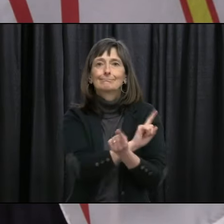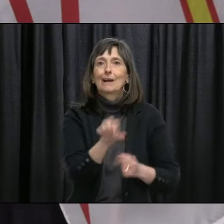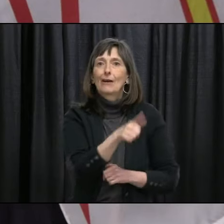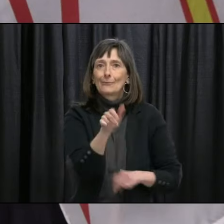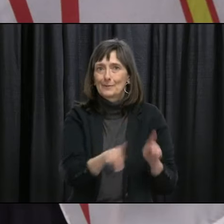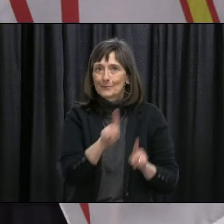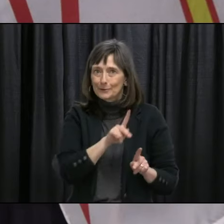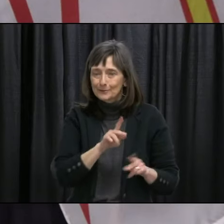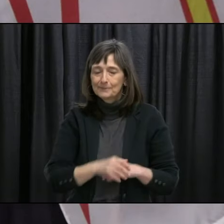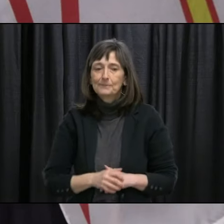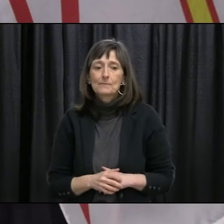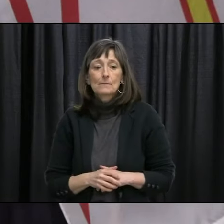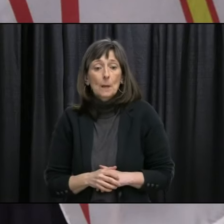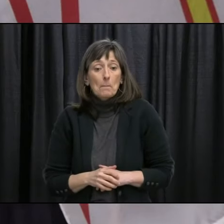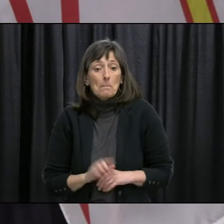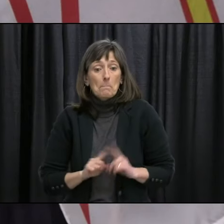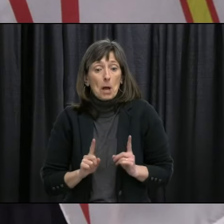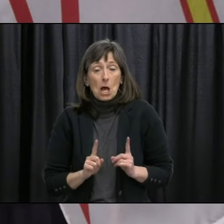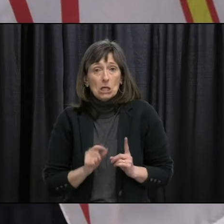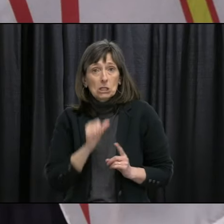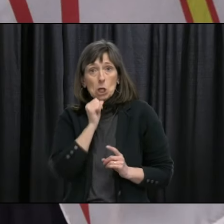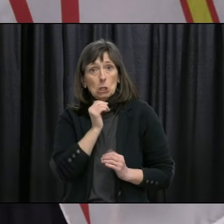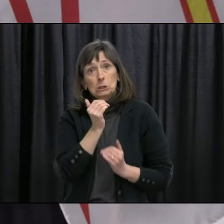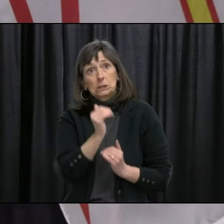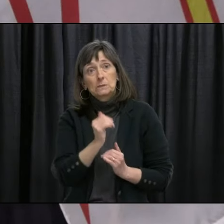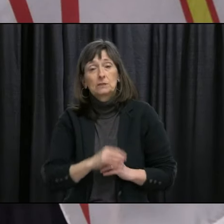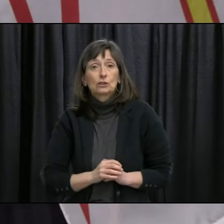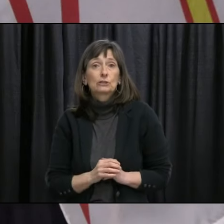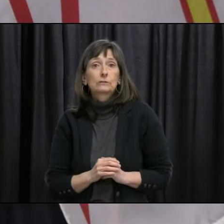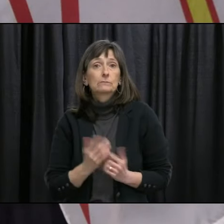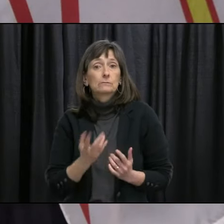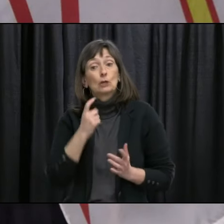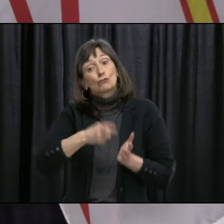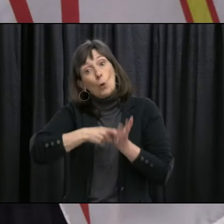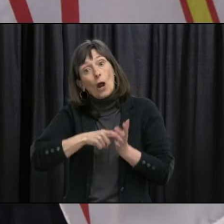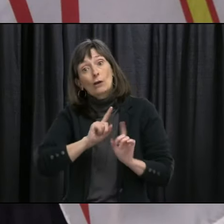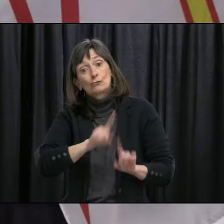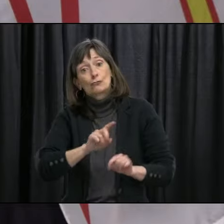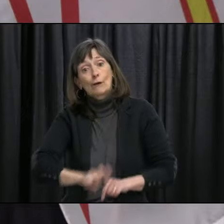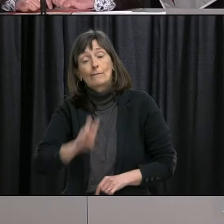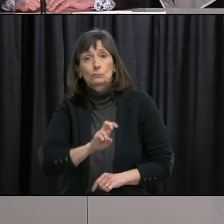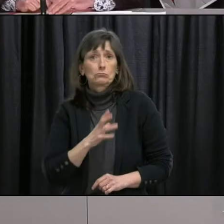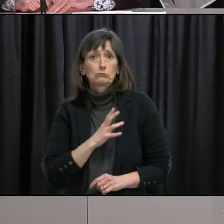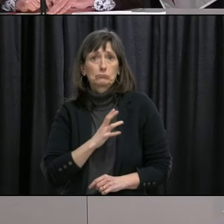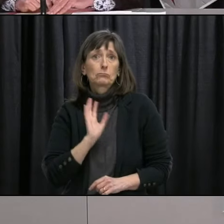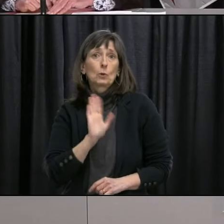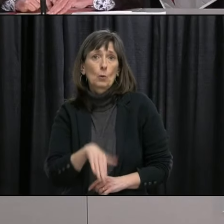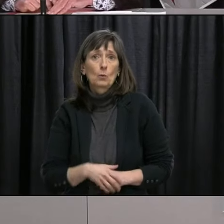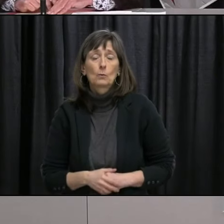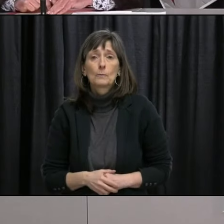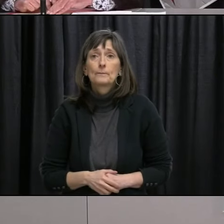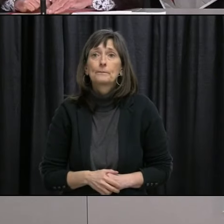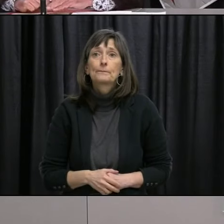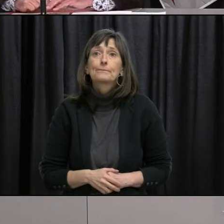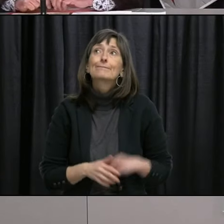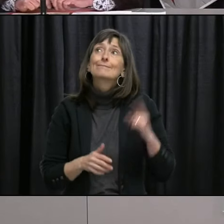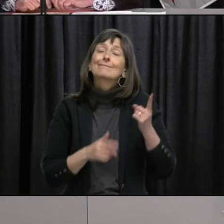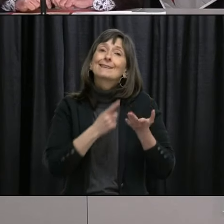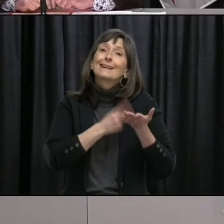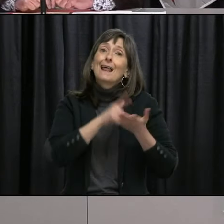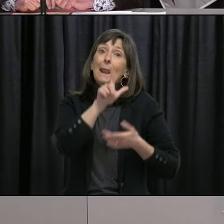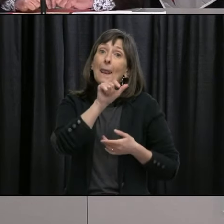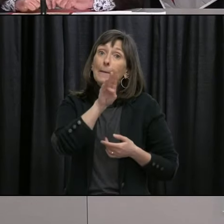people. So that would be our recommendation. So much of the discussion around travel within Labrador is not